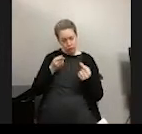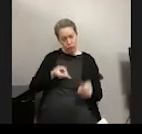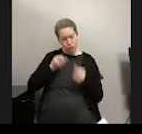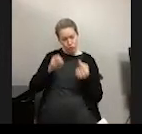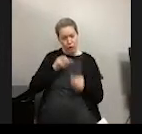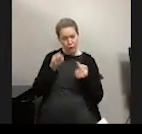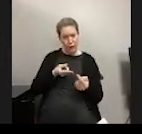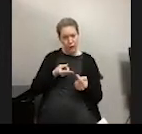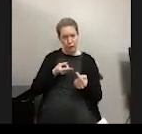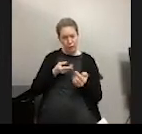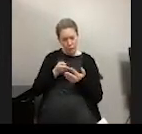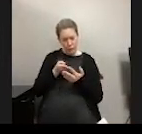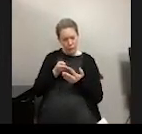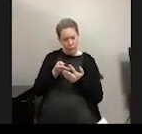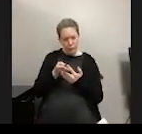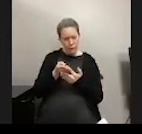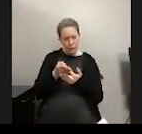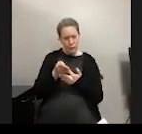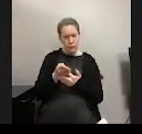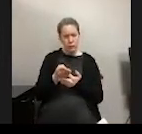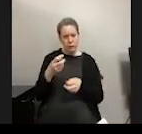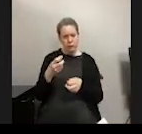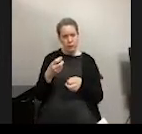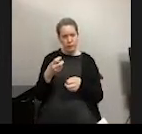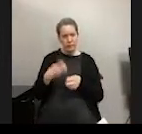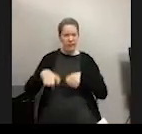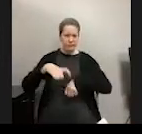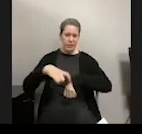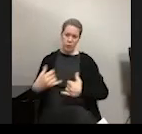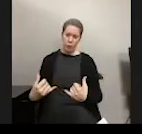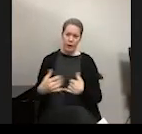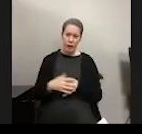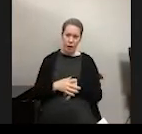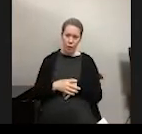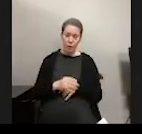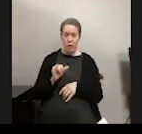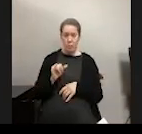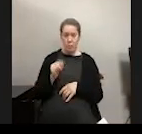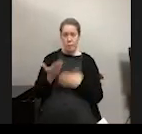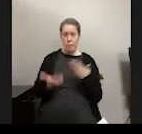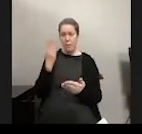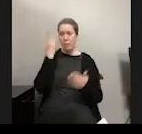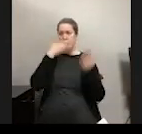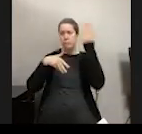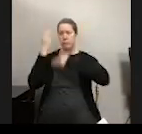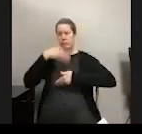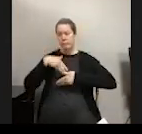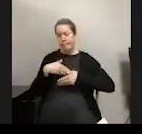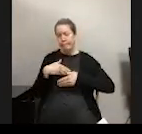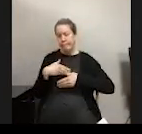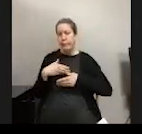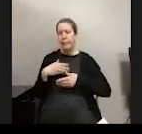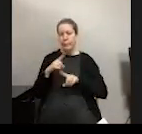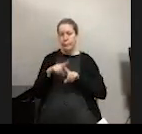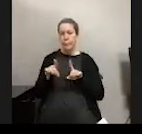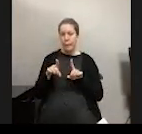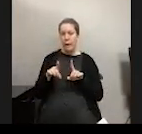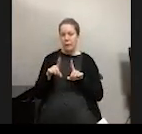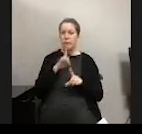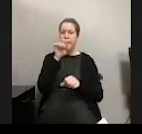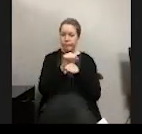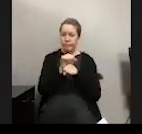Even when you think they're not, they are. And I think art, music, culture helps bring